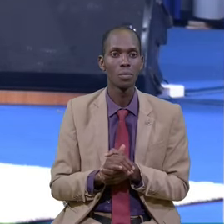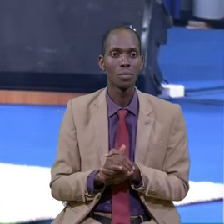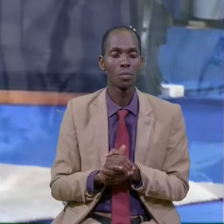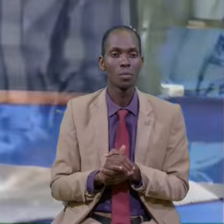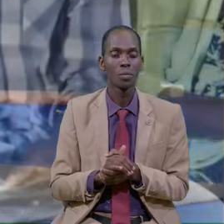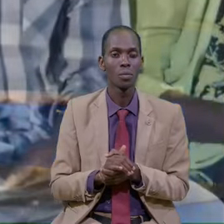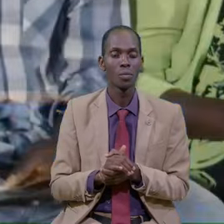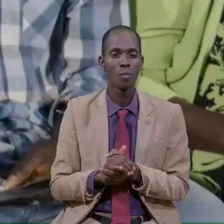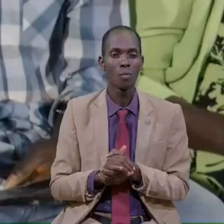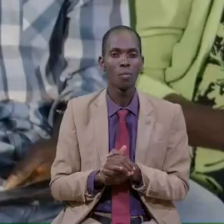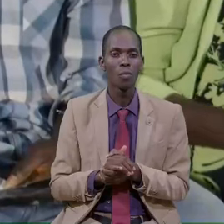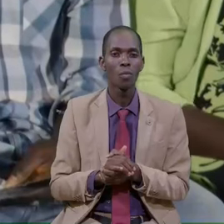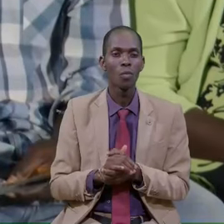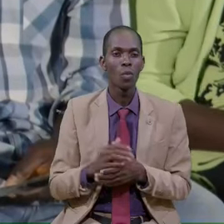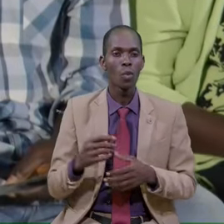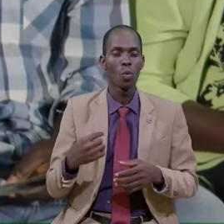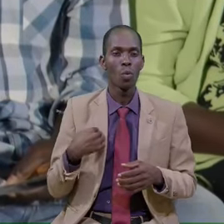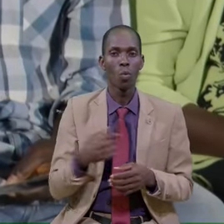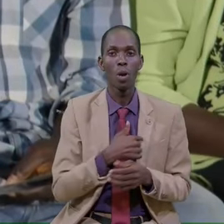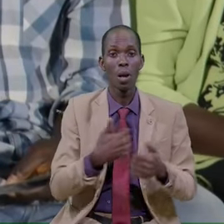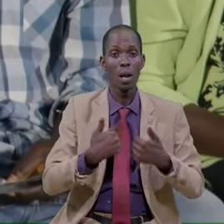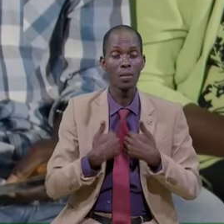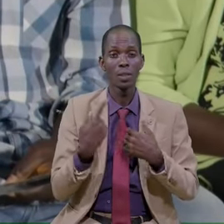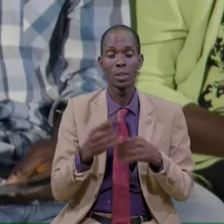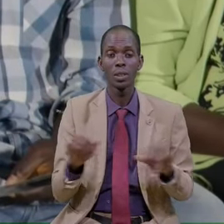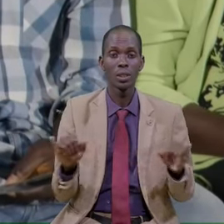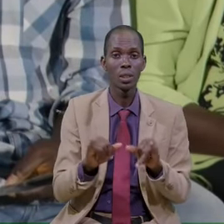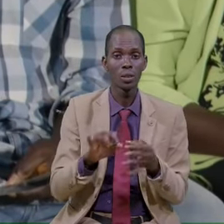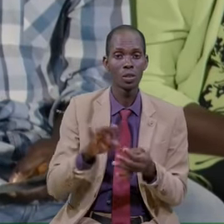we having the same Spirit of